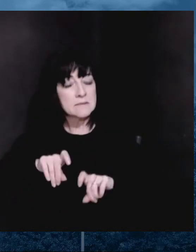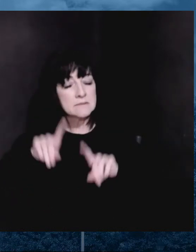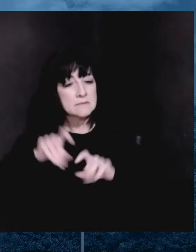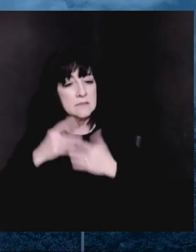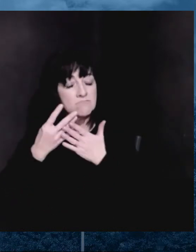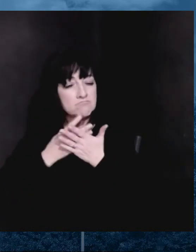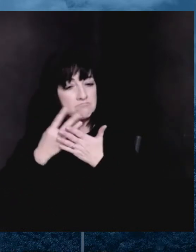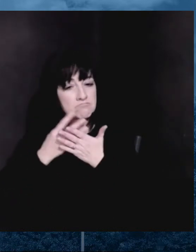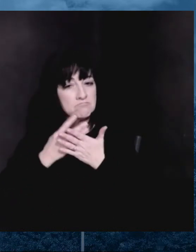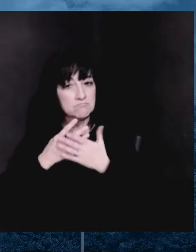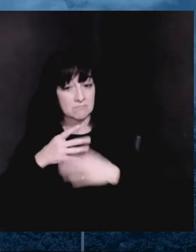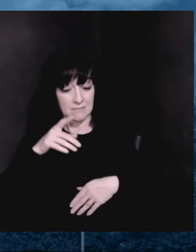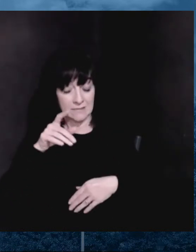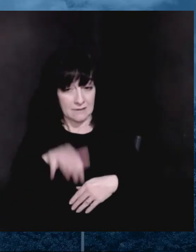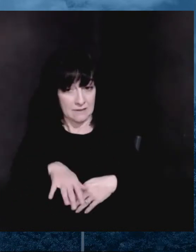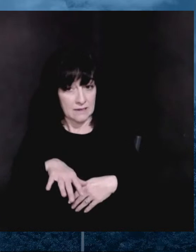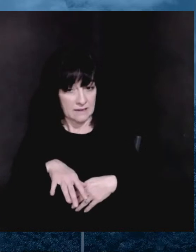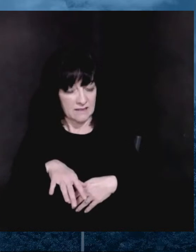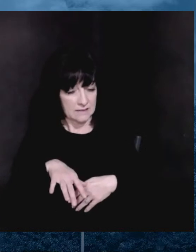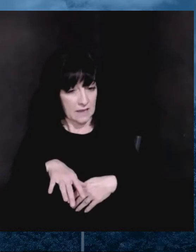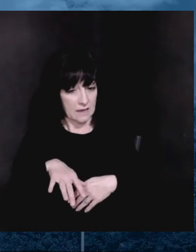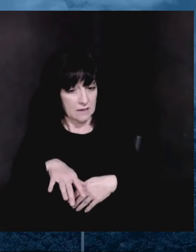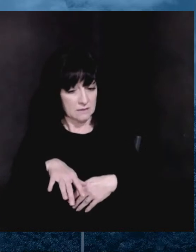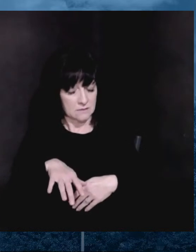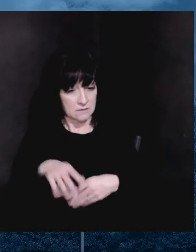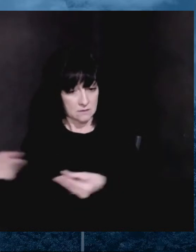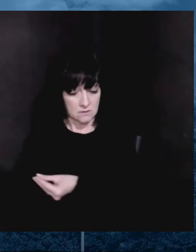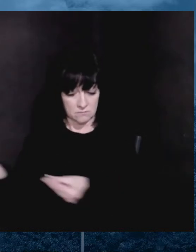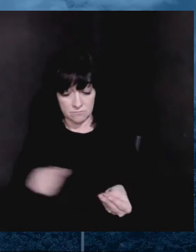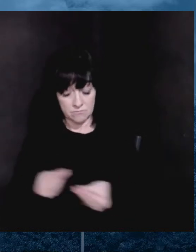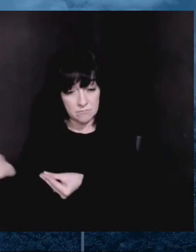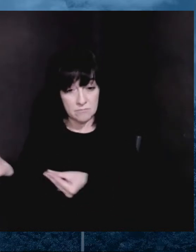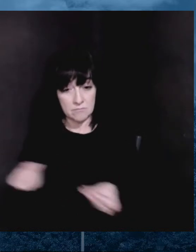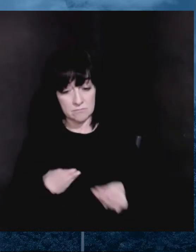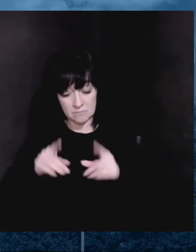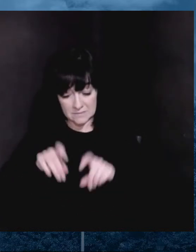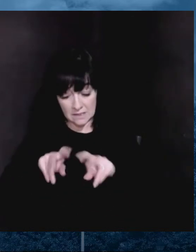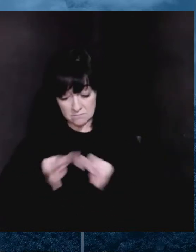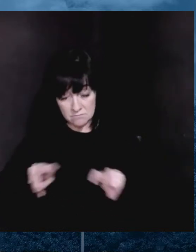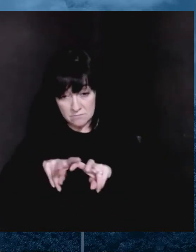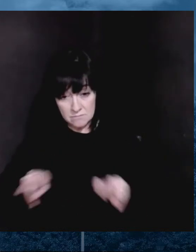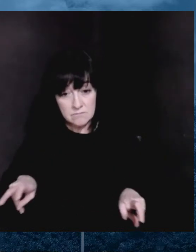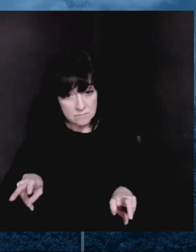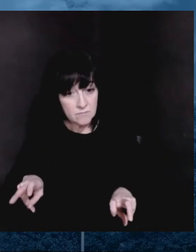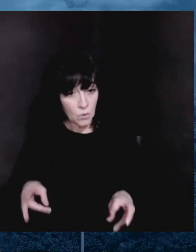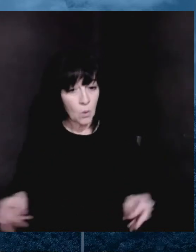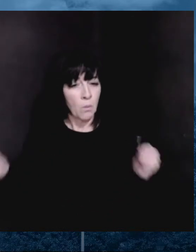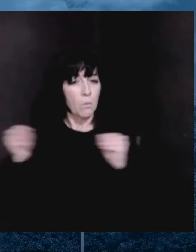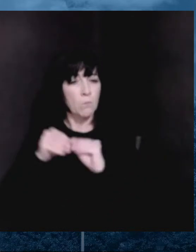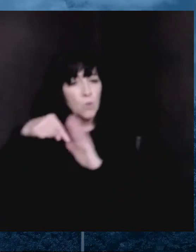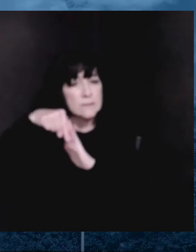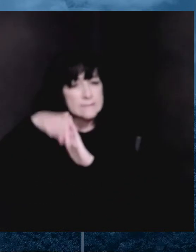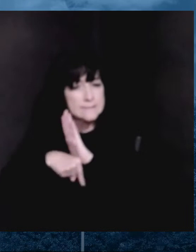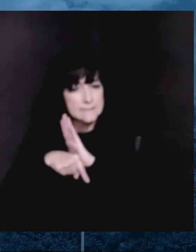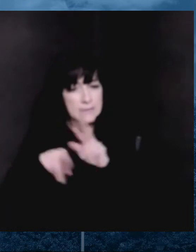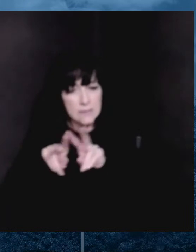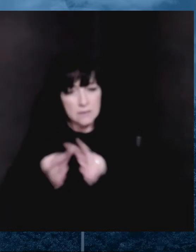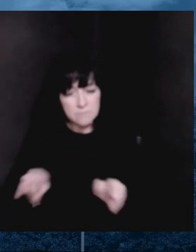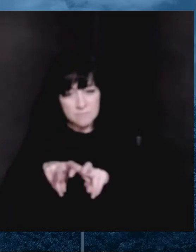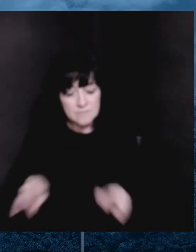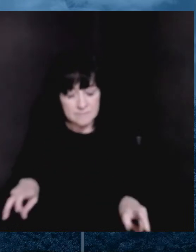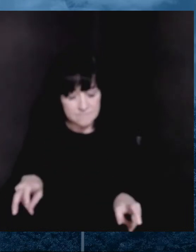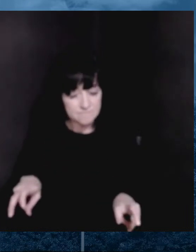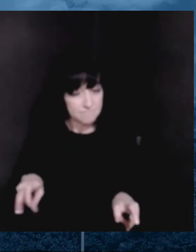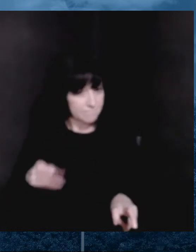particular specimen needs an additional analysis, which gets sent to CDC. Again, we haven't identified it yet, but we are looking for it.